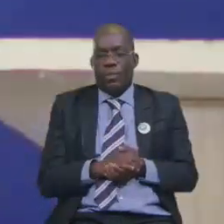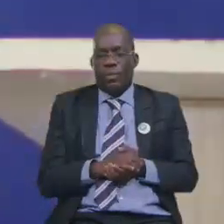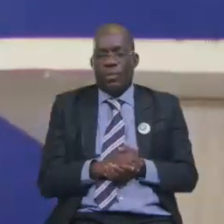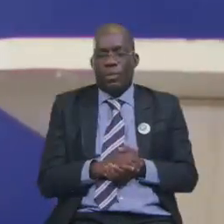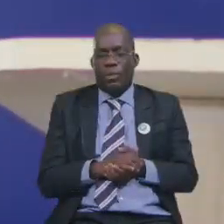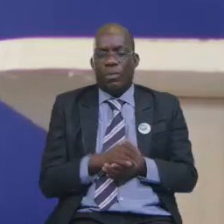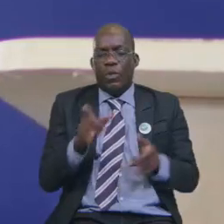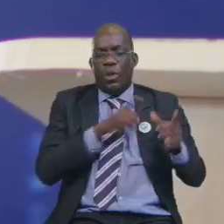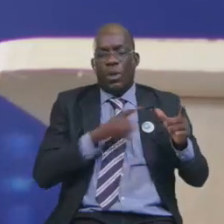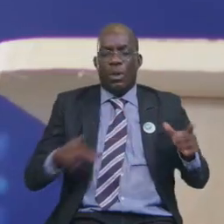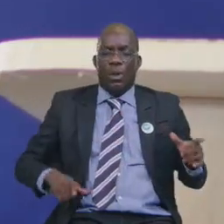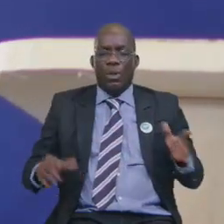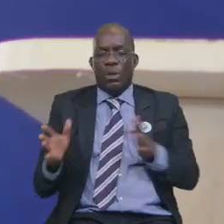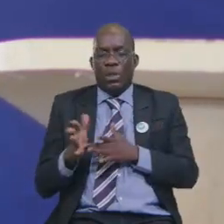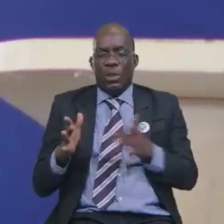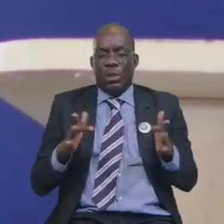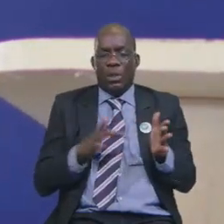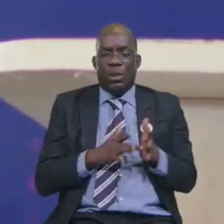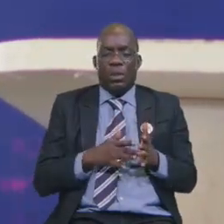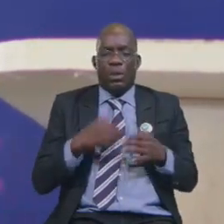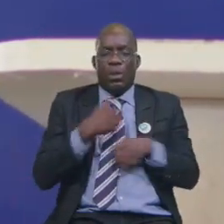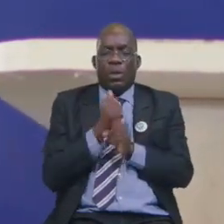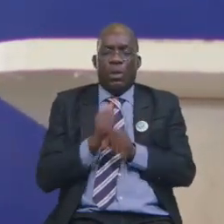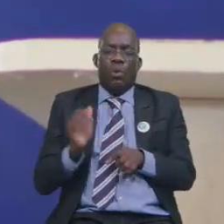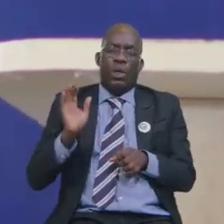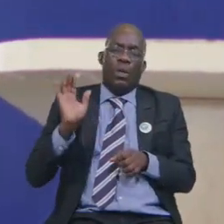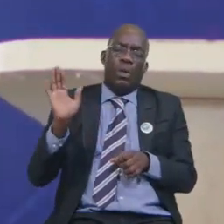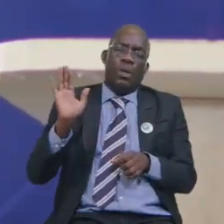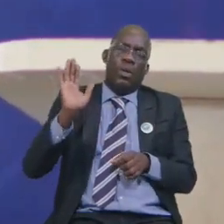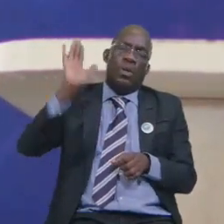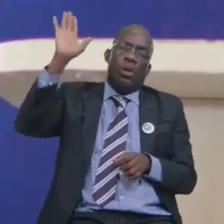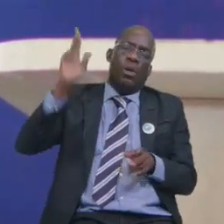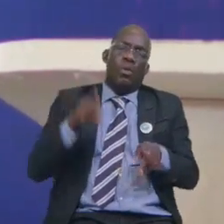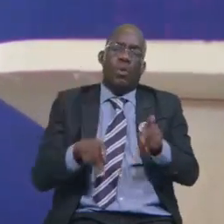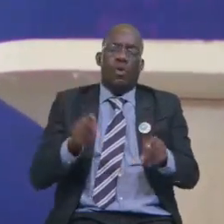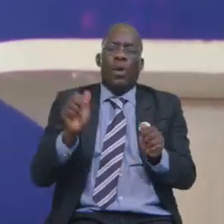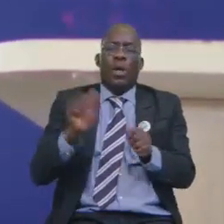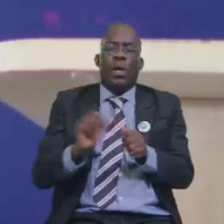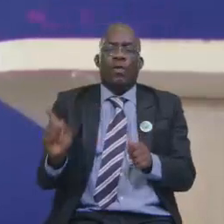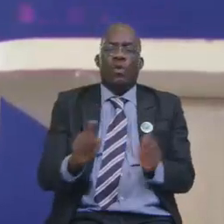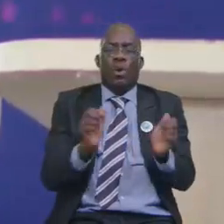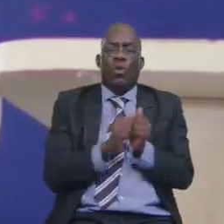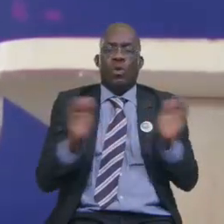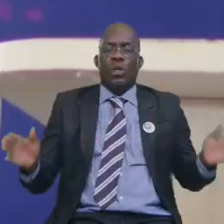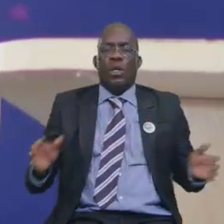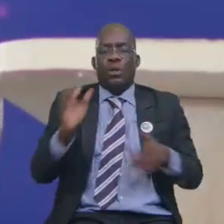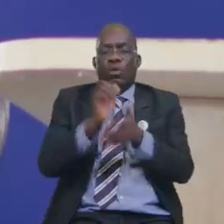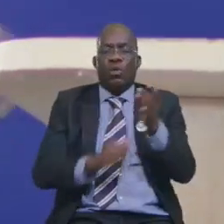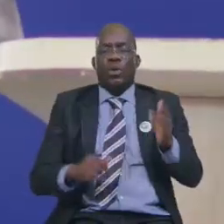Lord Jesus, make your people, everyone without exception, to quit the